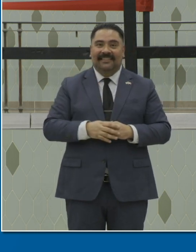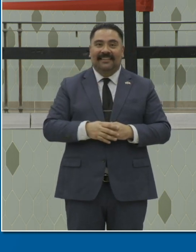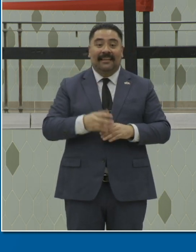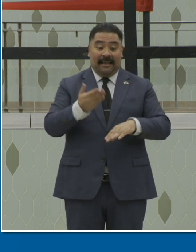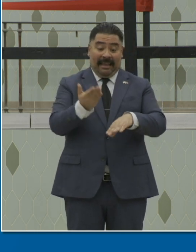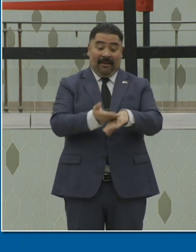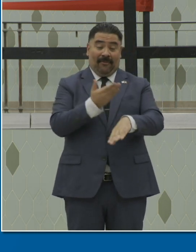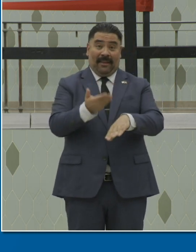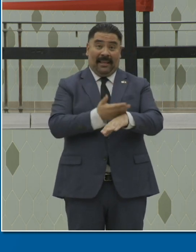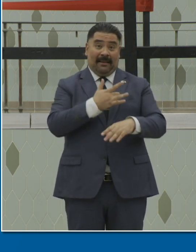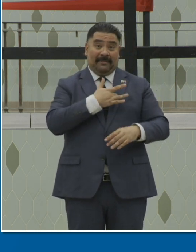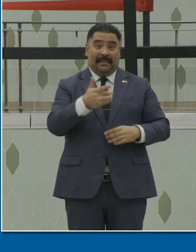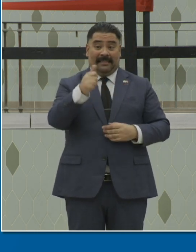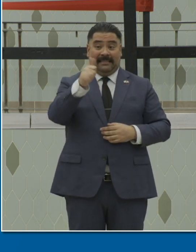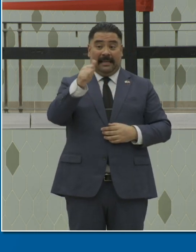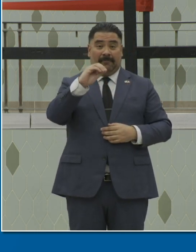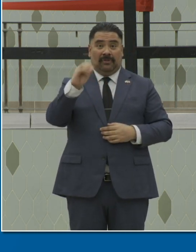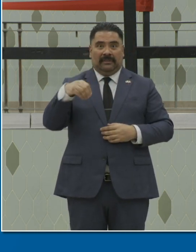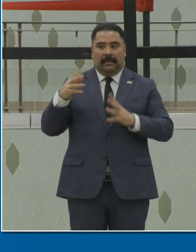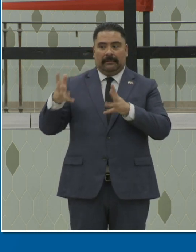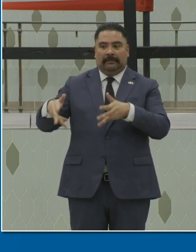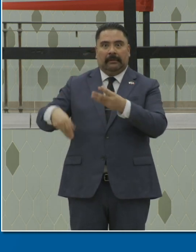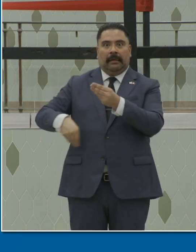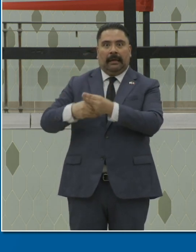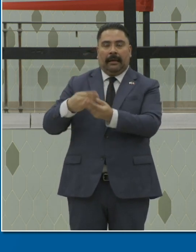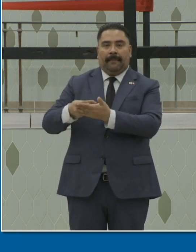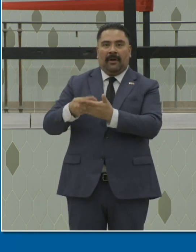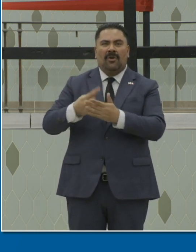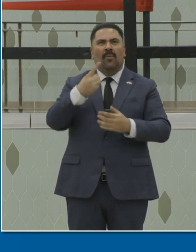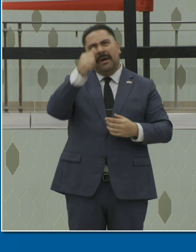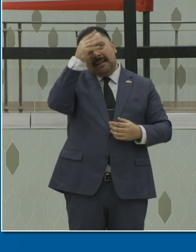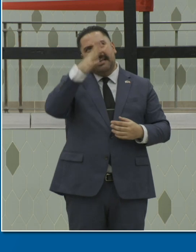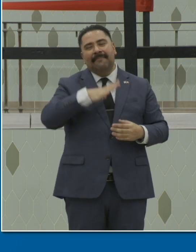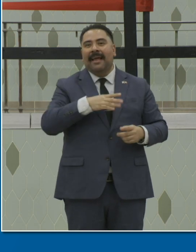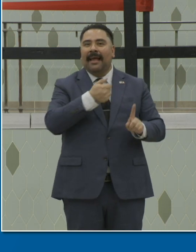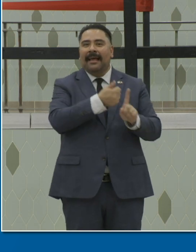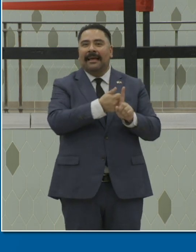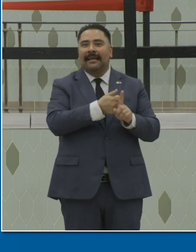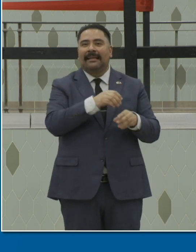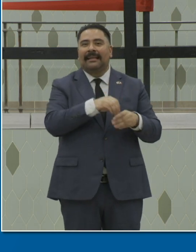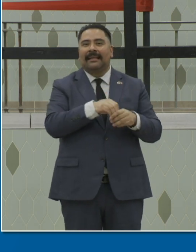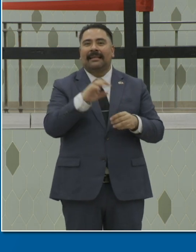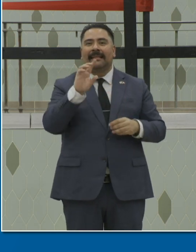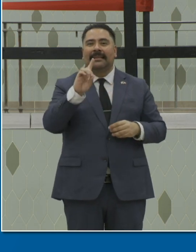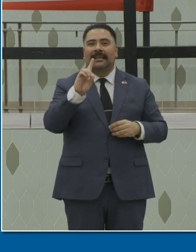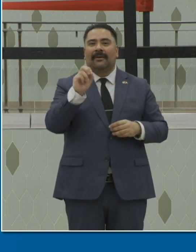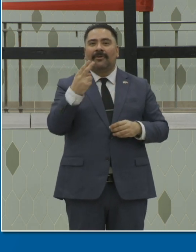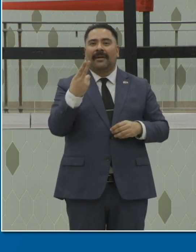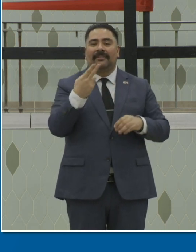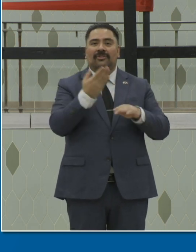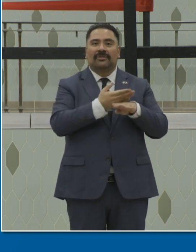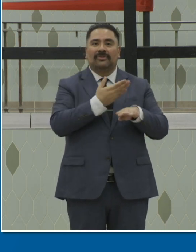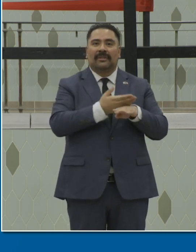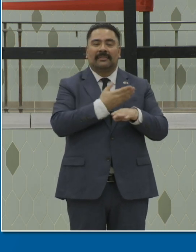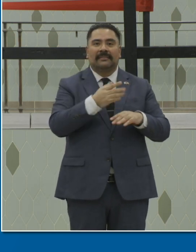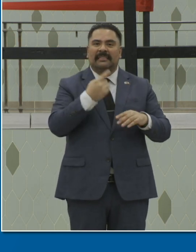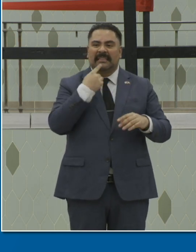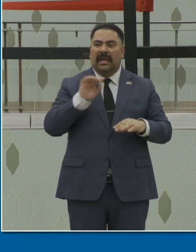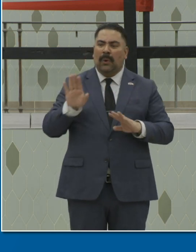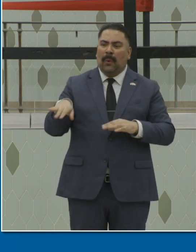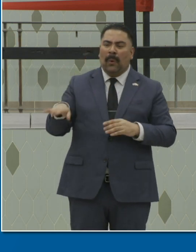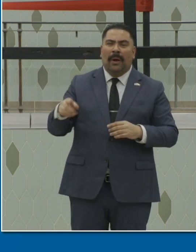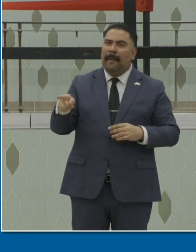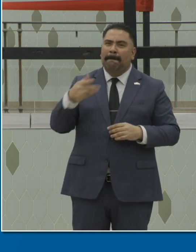A rehab is normally 10% contingency. A gentleman in DOH Construction, Wade Holland,